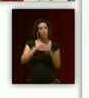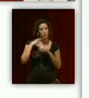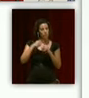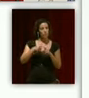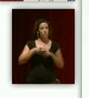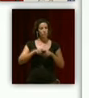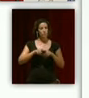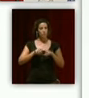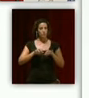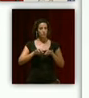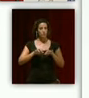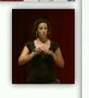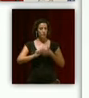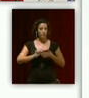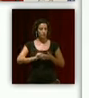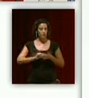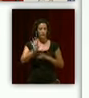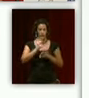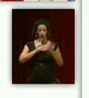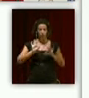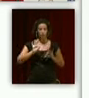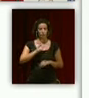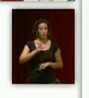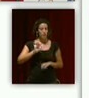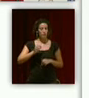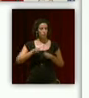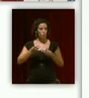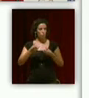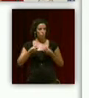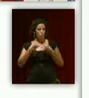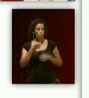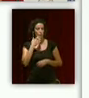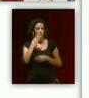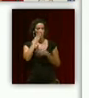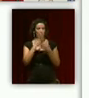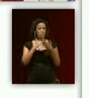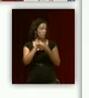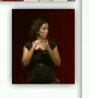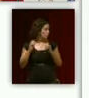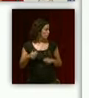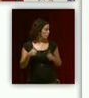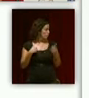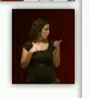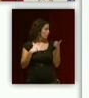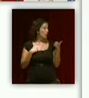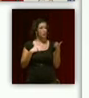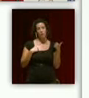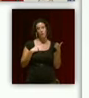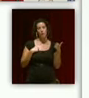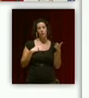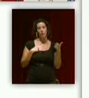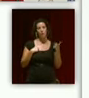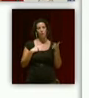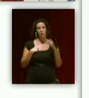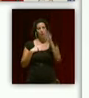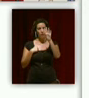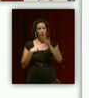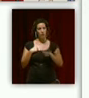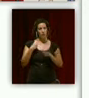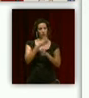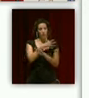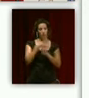most widely known application for this system is writing. It's for selecting letters and number. We have